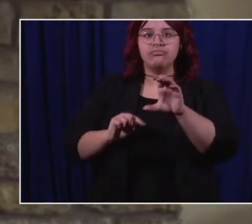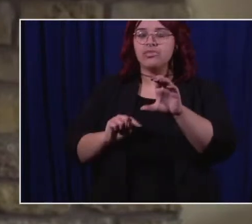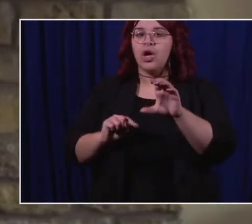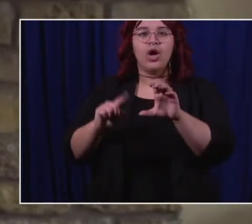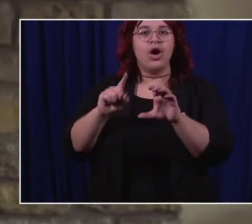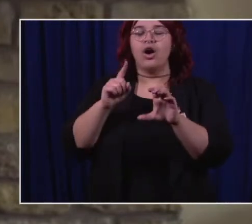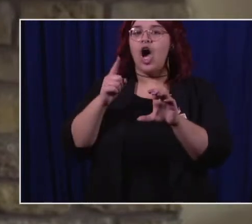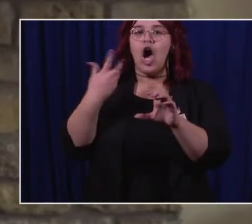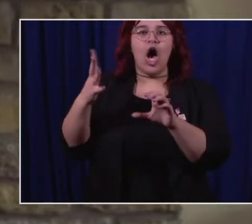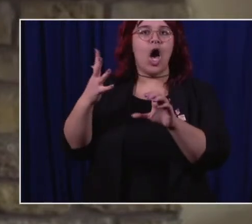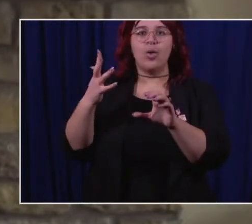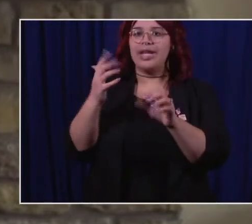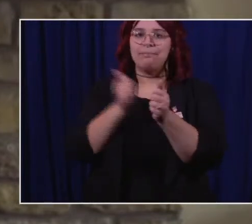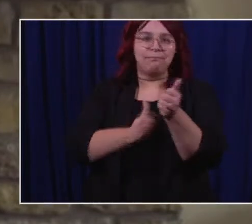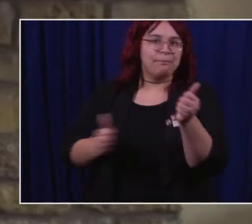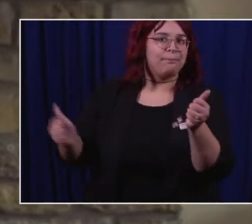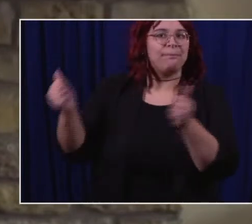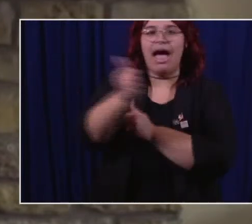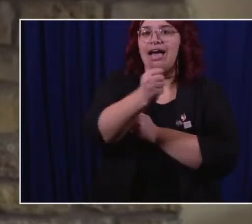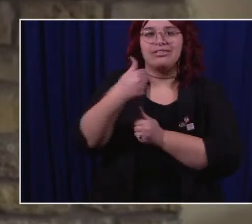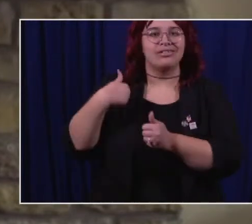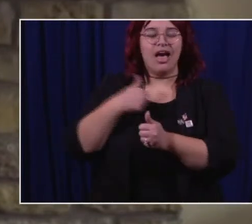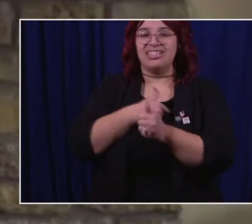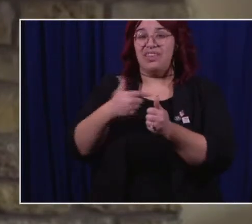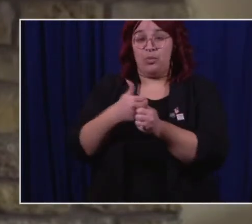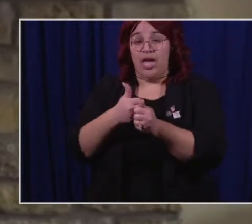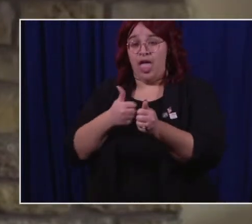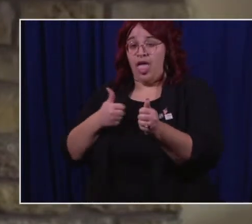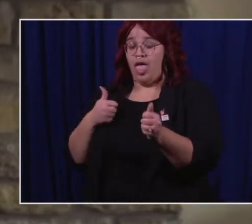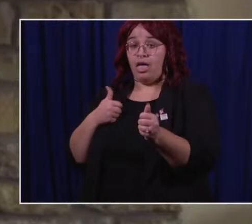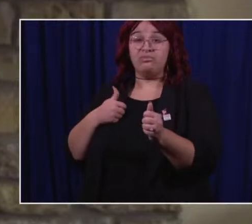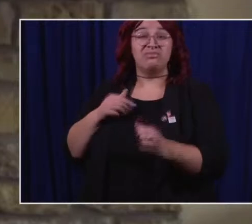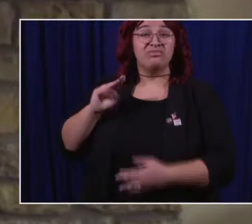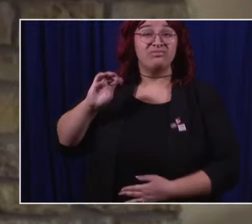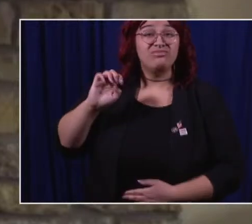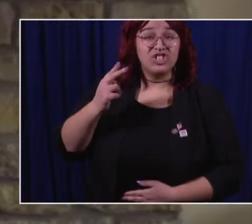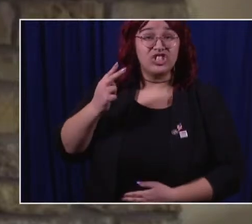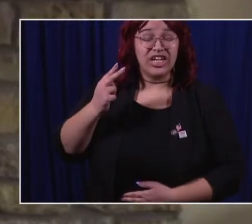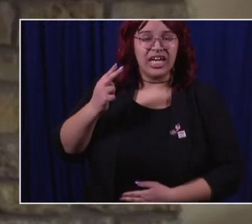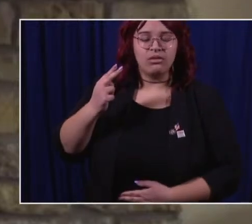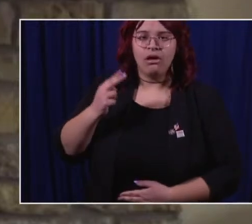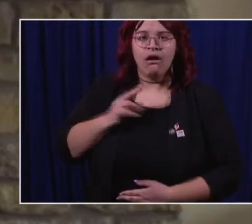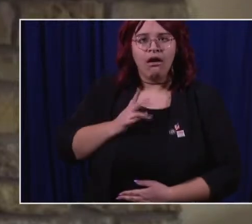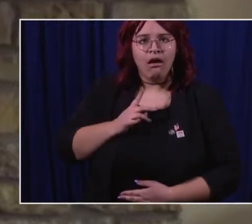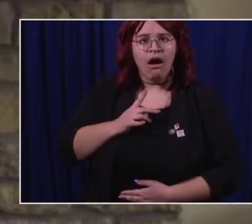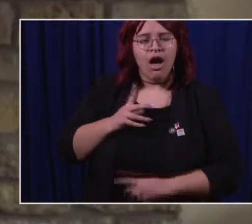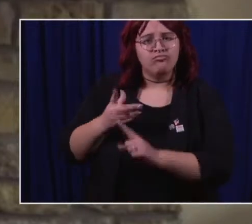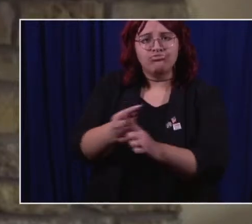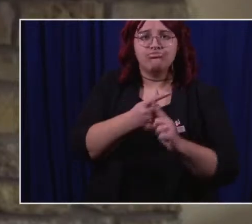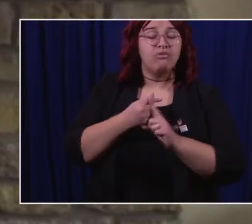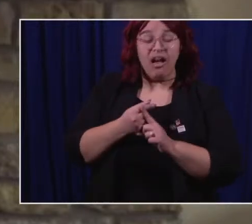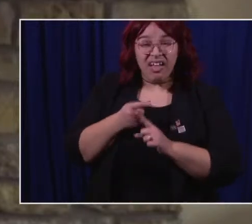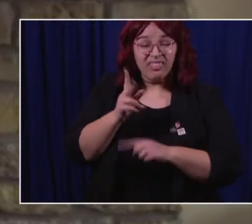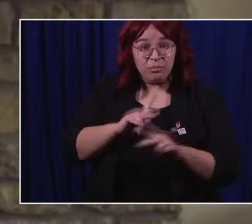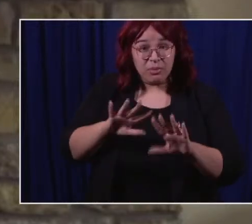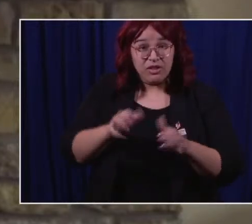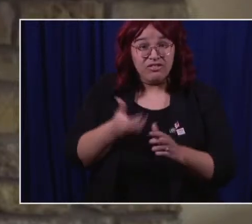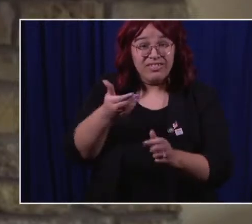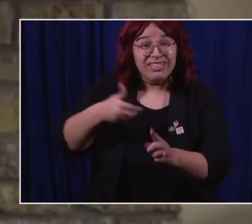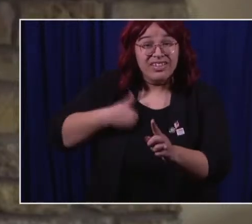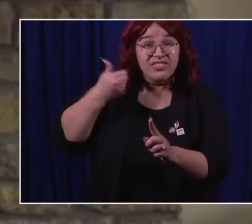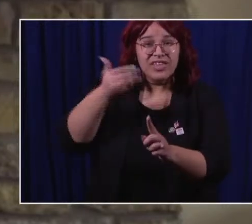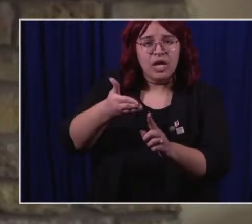given more shots. Have you and your team looked at this, and do you still think we're doing well in comparison to other